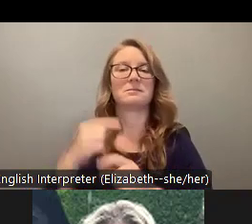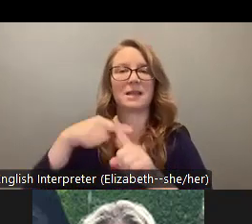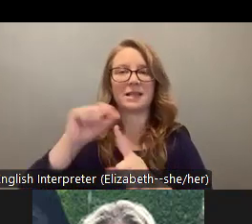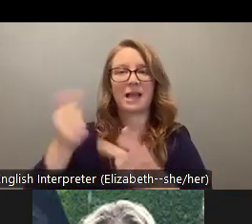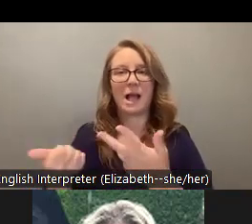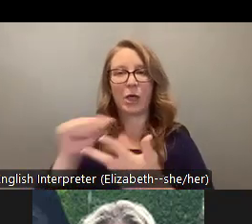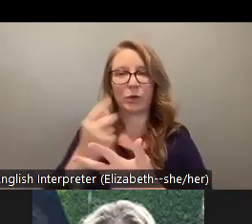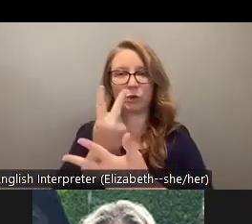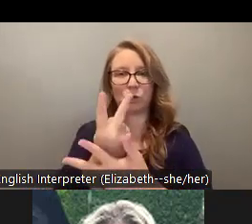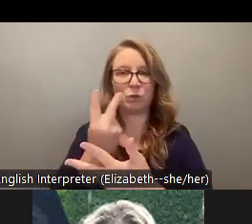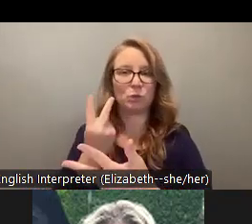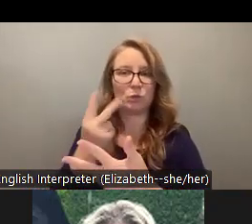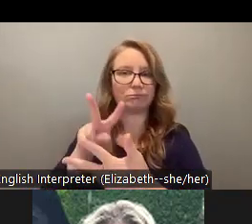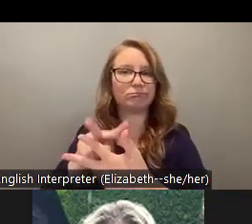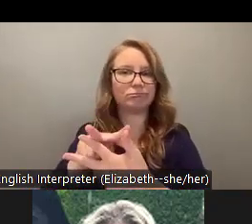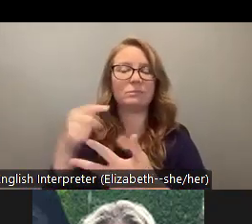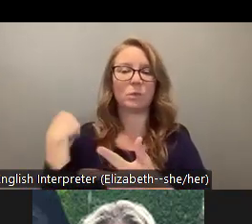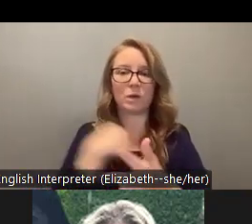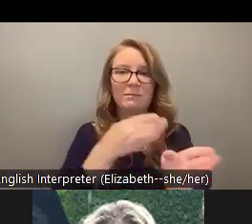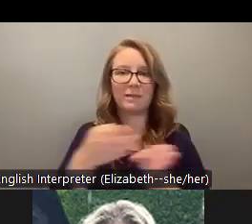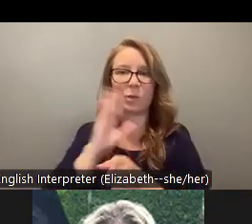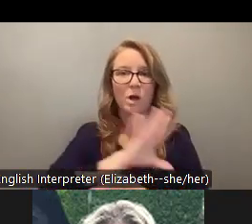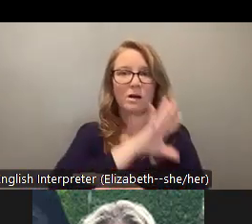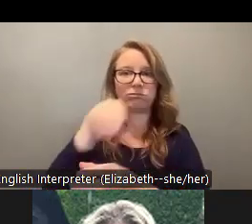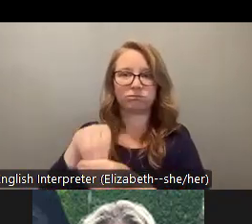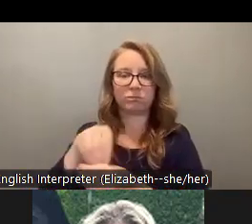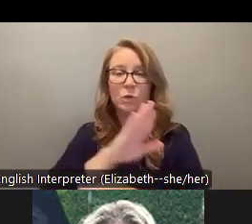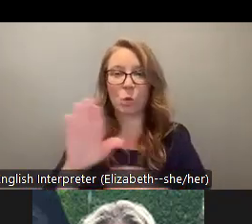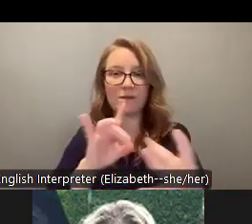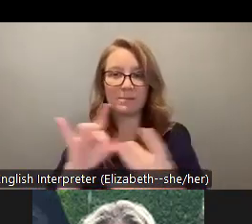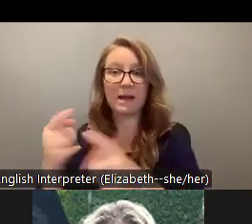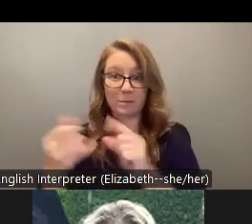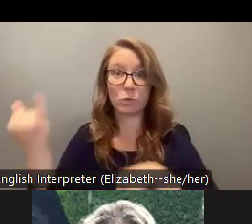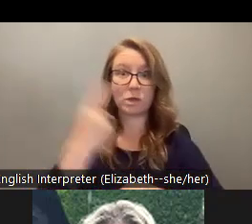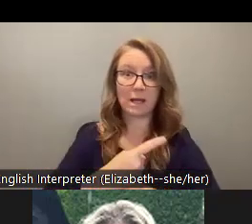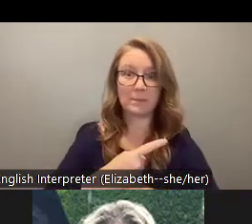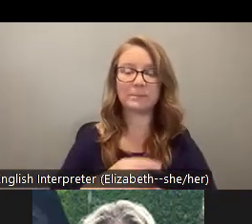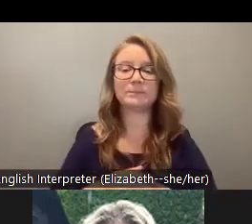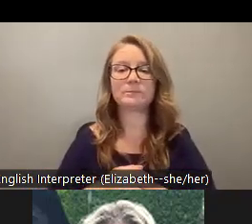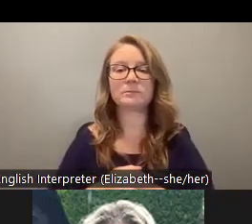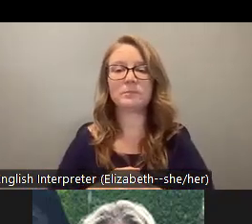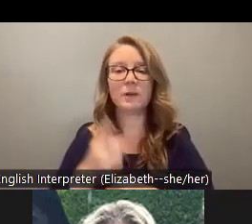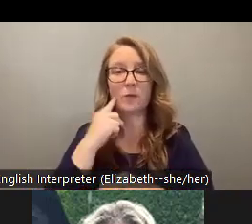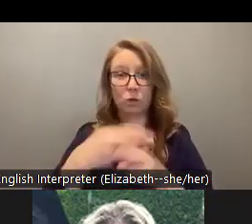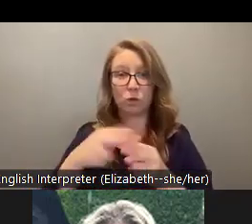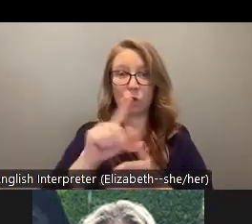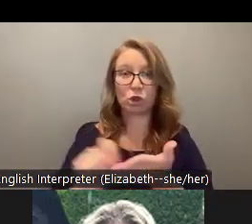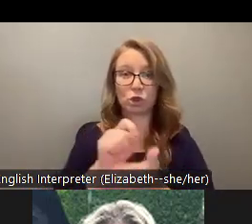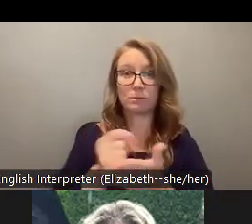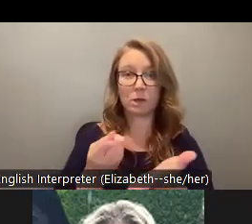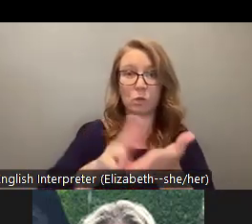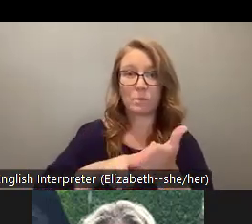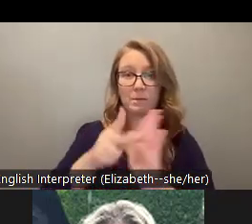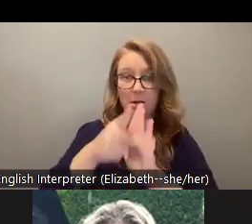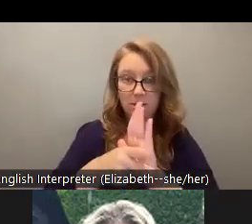2. We plan on incorporating the feedback we received today, both on the short-term enrollment